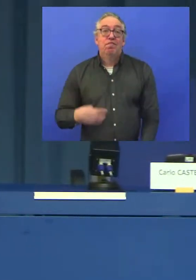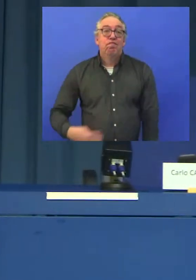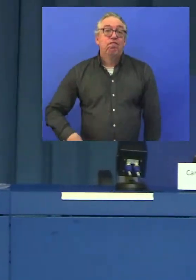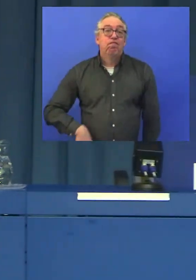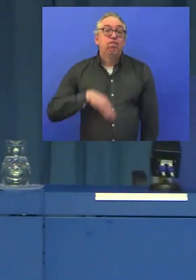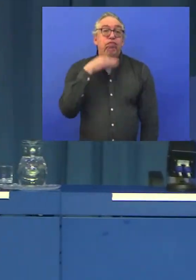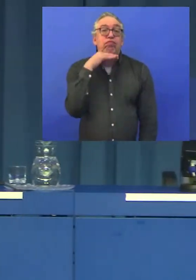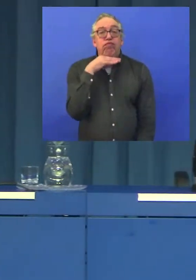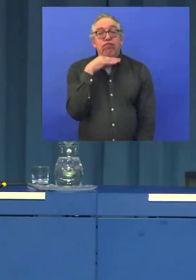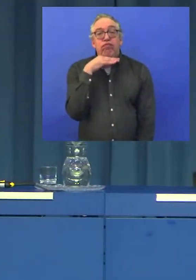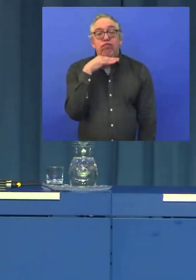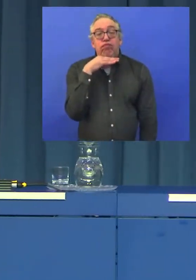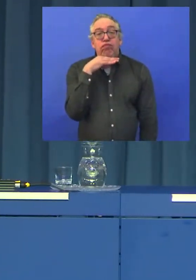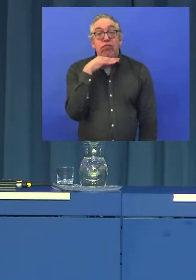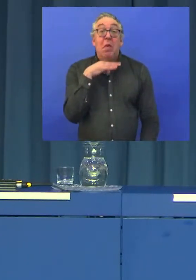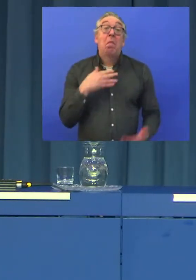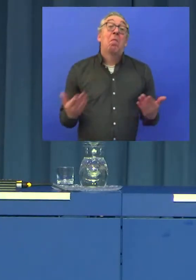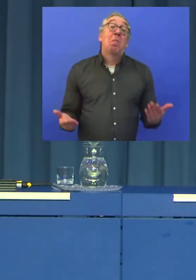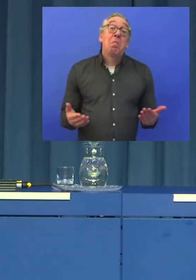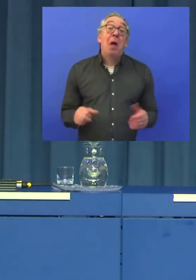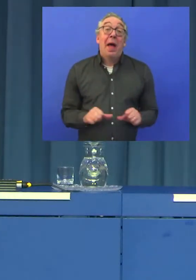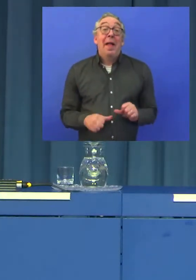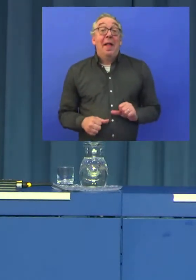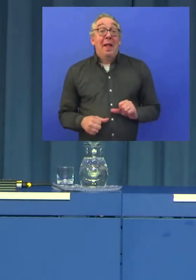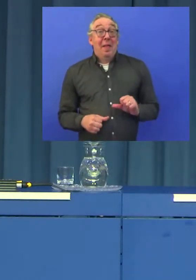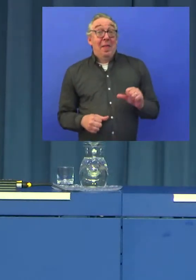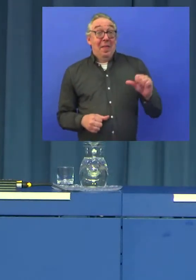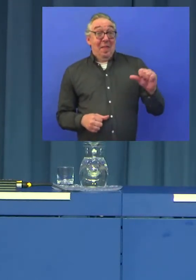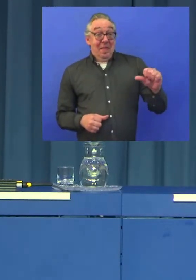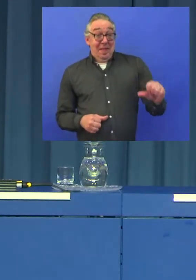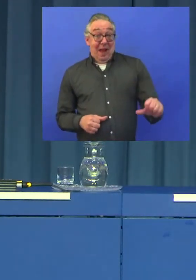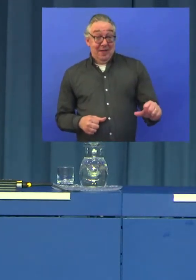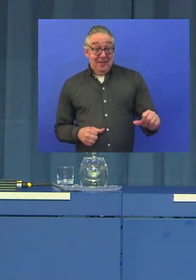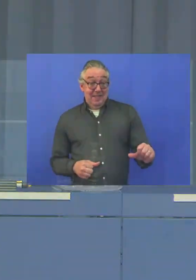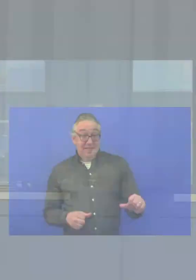will be setting you a challenge from Wheelmap. And I'm going to invite you